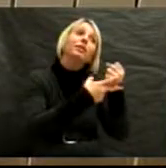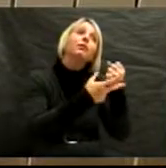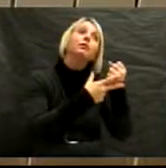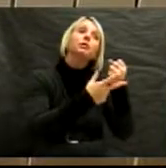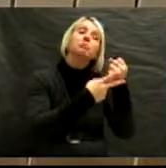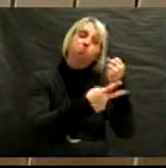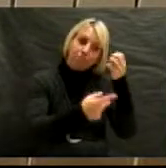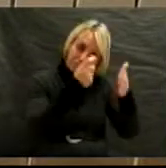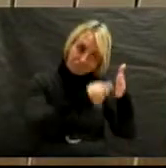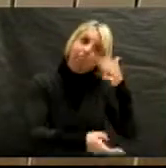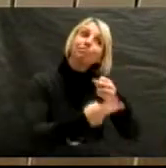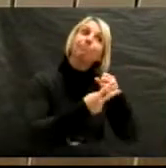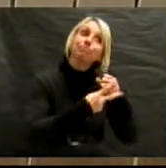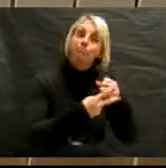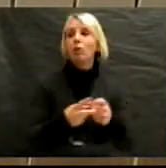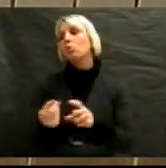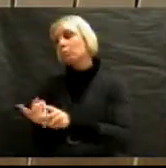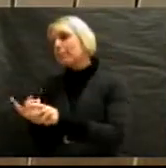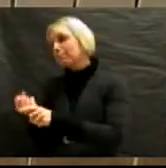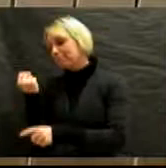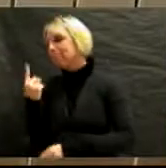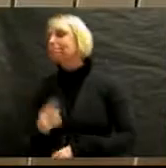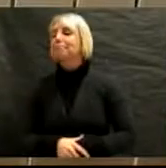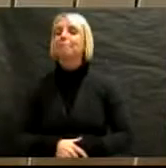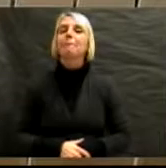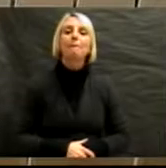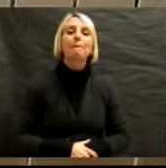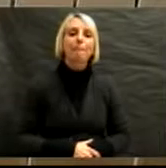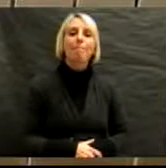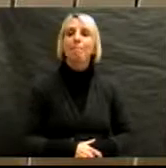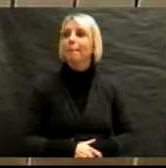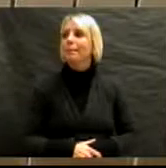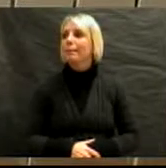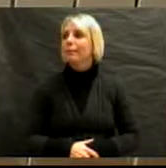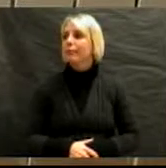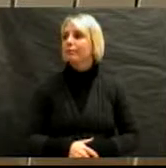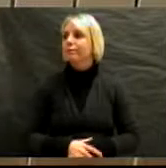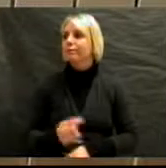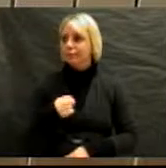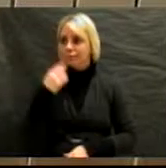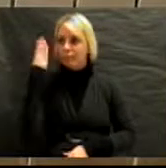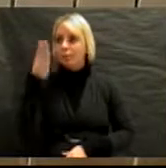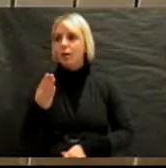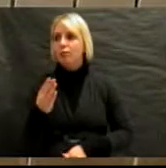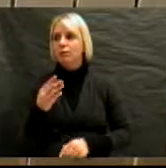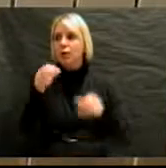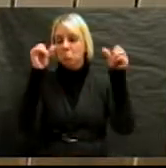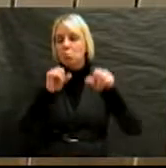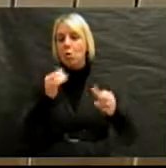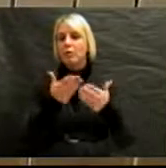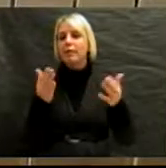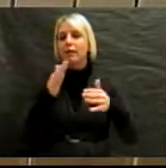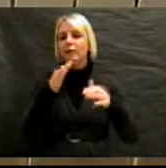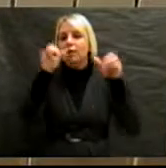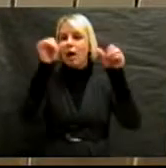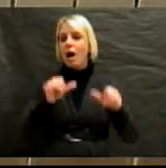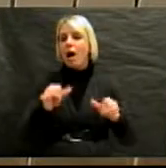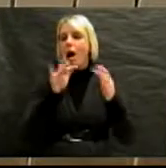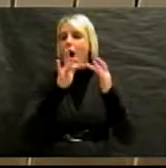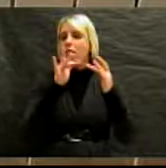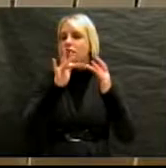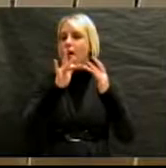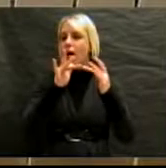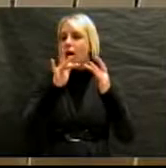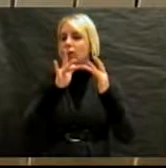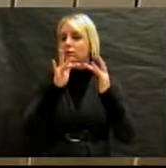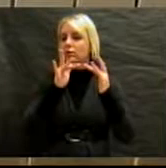We'll Right, look and I would say posting things online is probably more accessible these days than the newspaper is. Yeah, I'm More not going to,